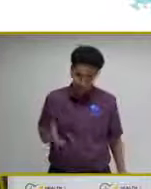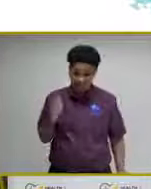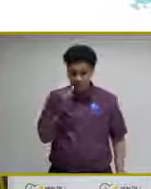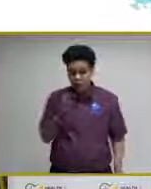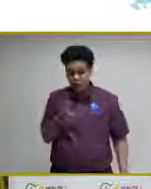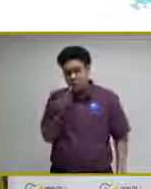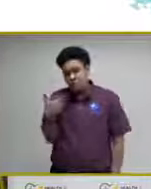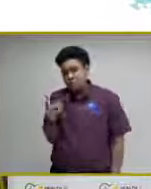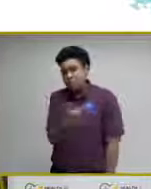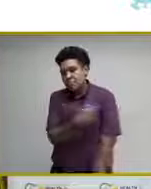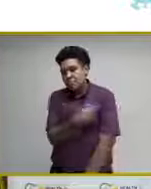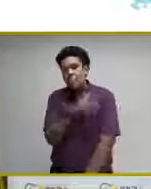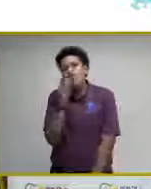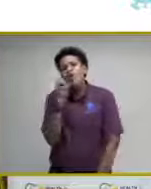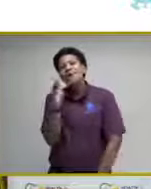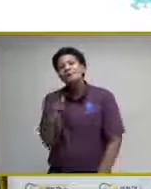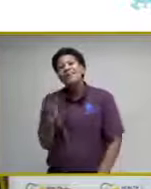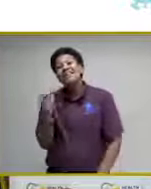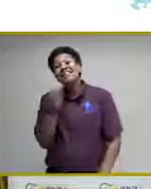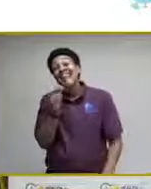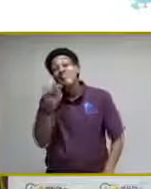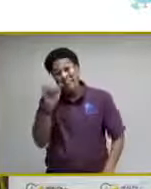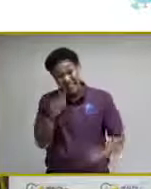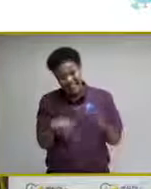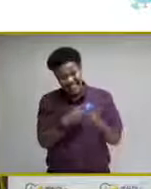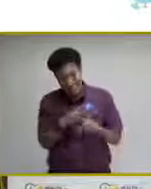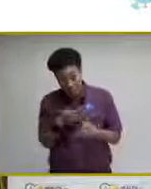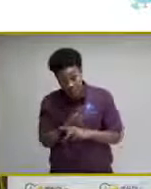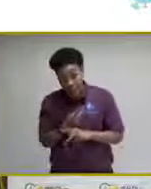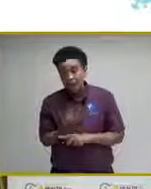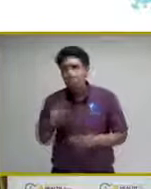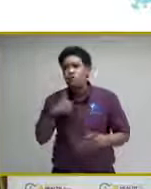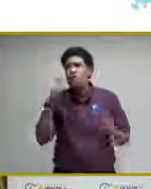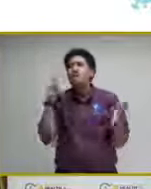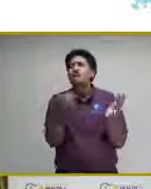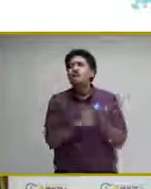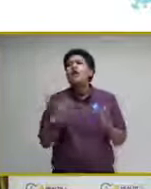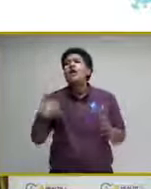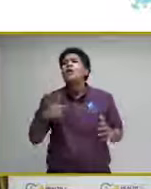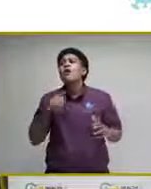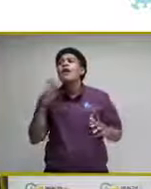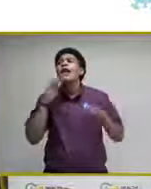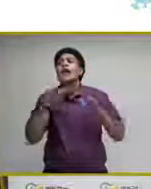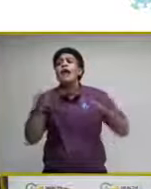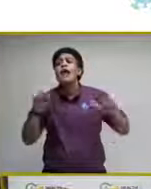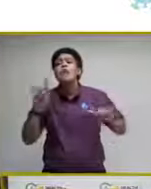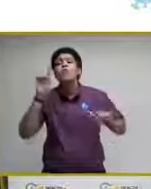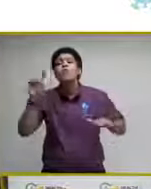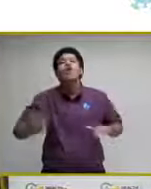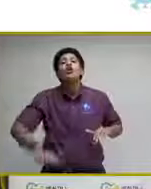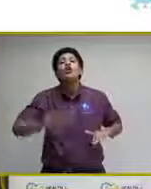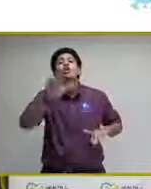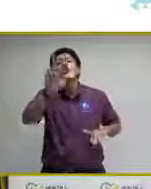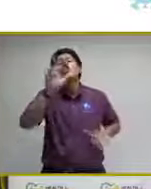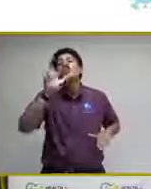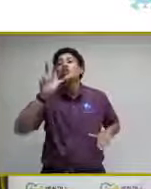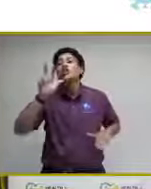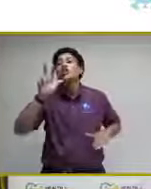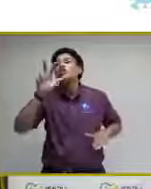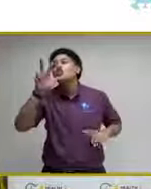of calculation, we recognize that we will be able to vaccinate at level 1